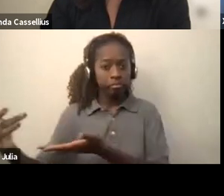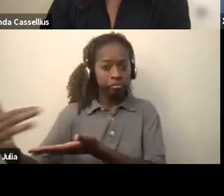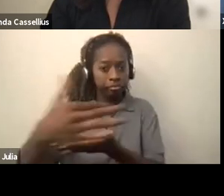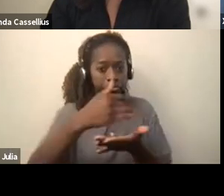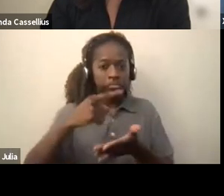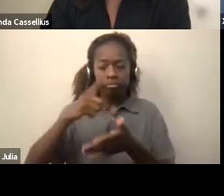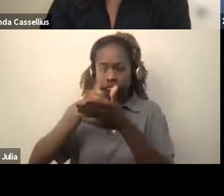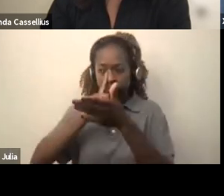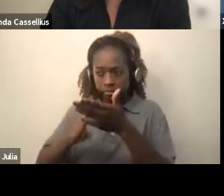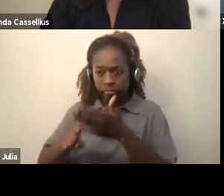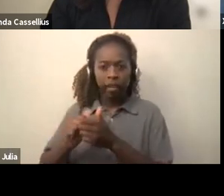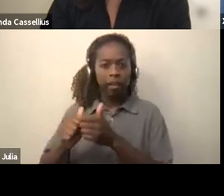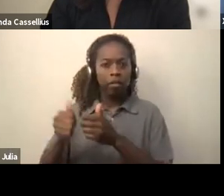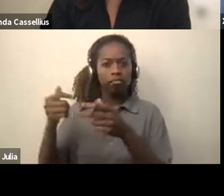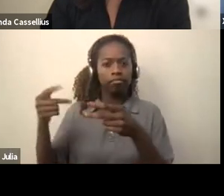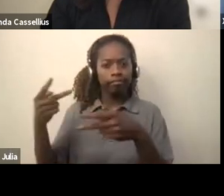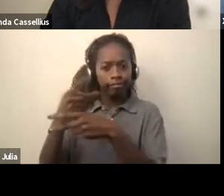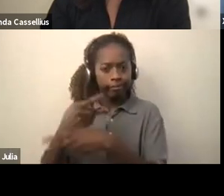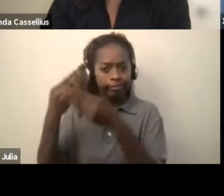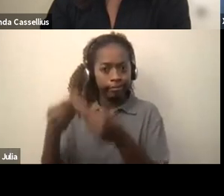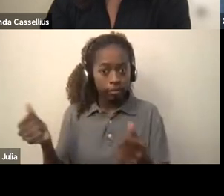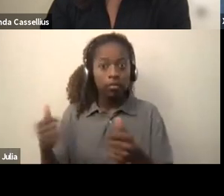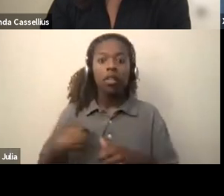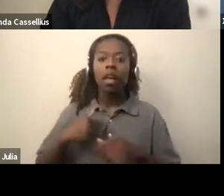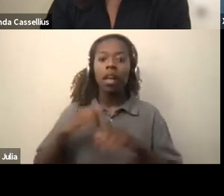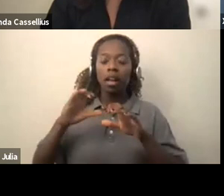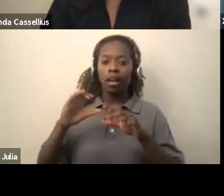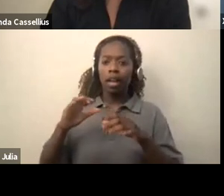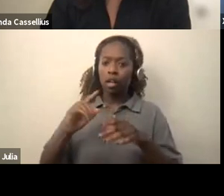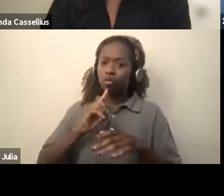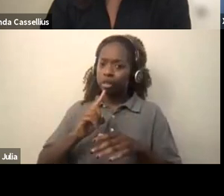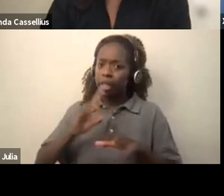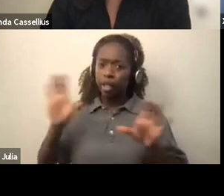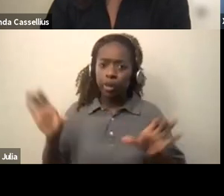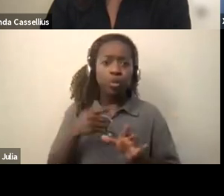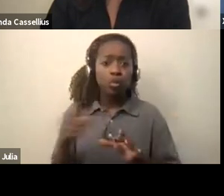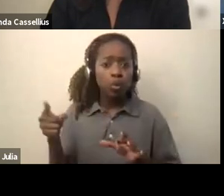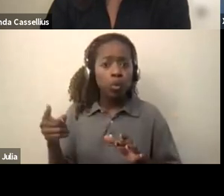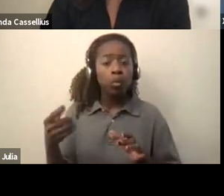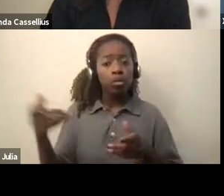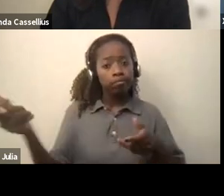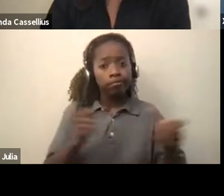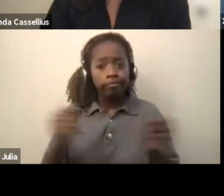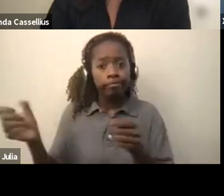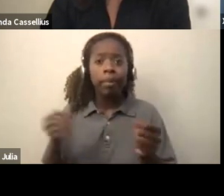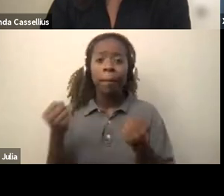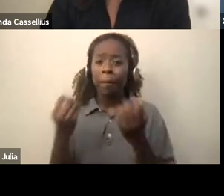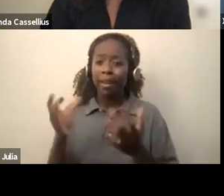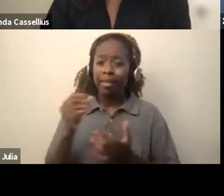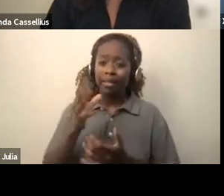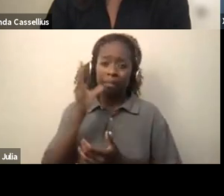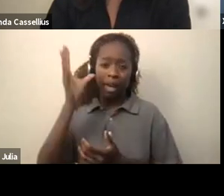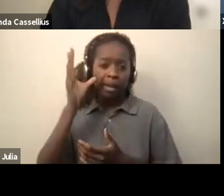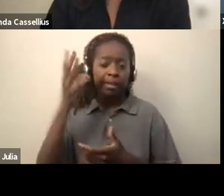i strongly encourage you to have parental representation on that from a range of parents across the city